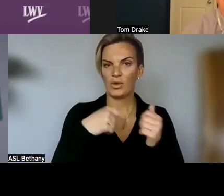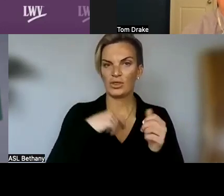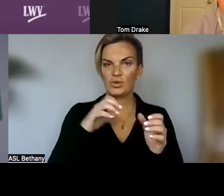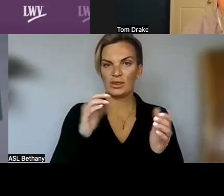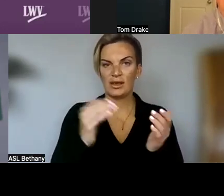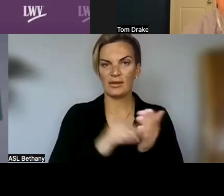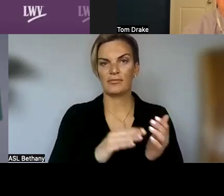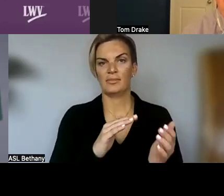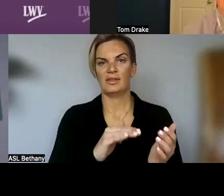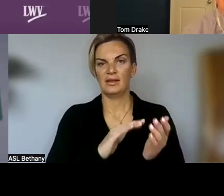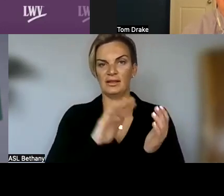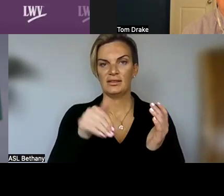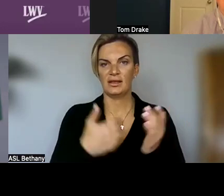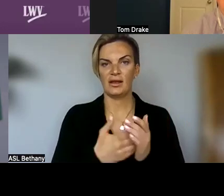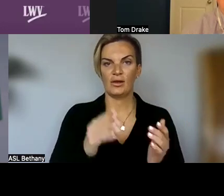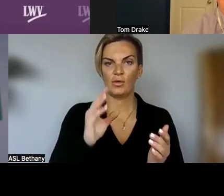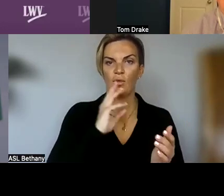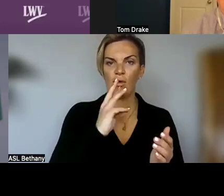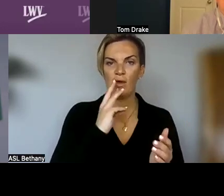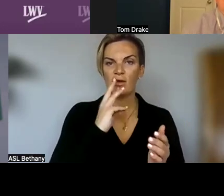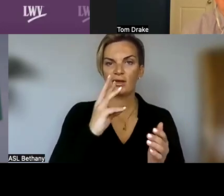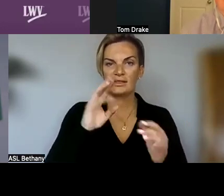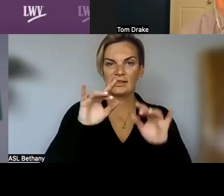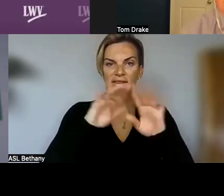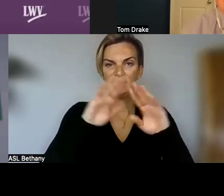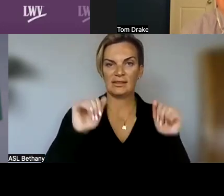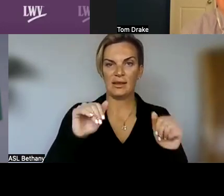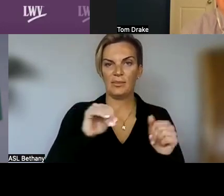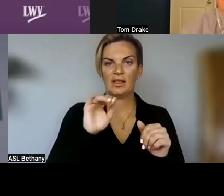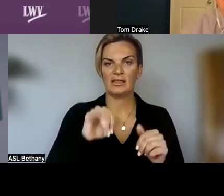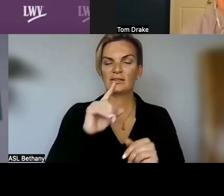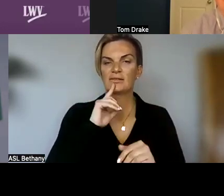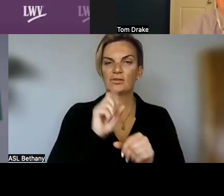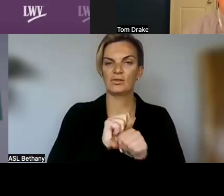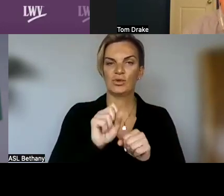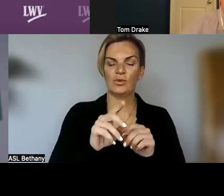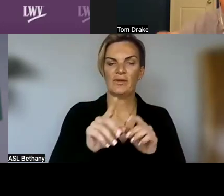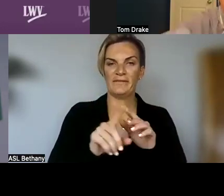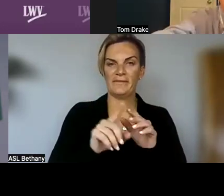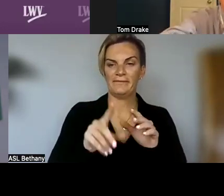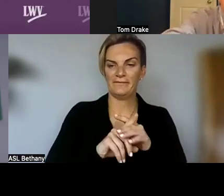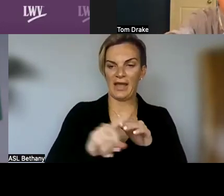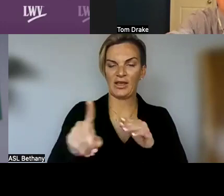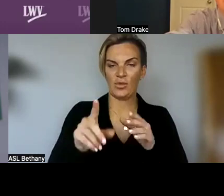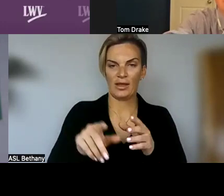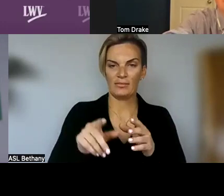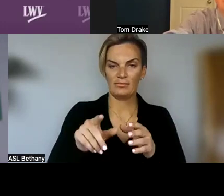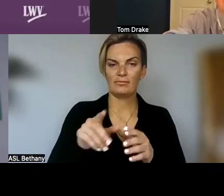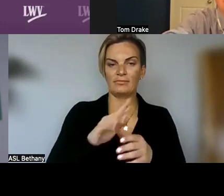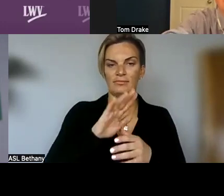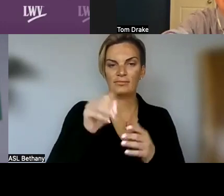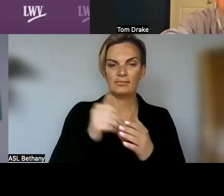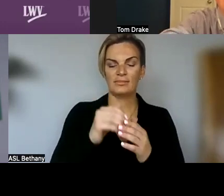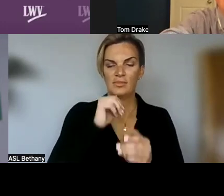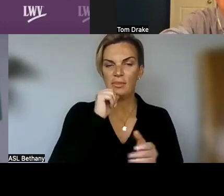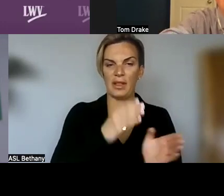stormwater system is designed to evacuate the water as quickly from the village, and we need to start planning for not